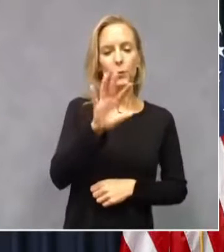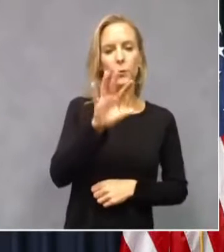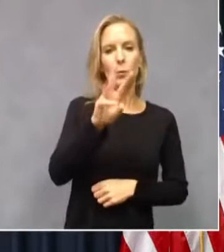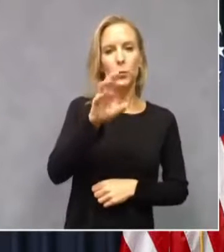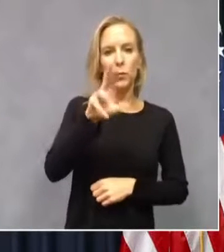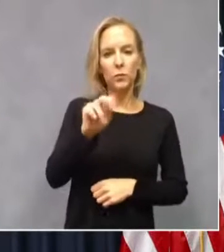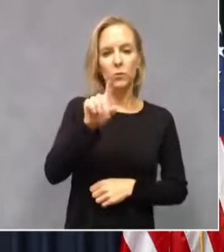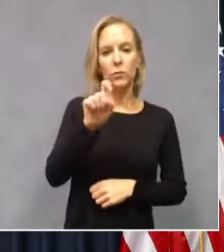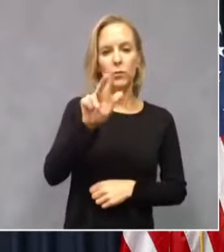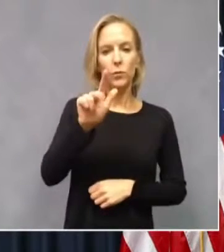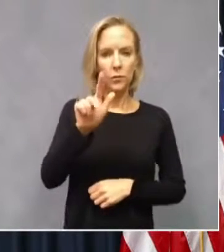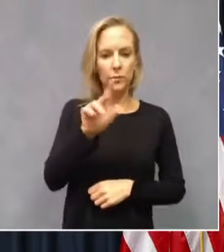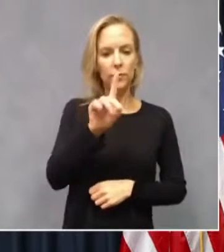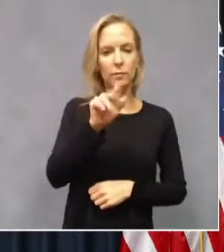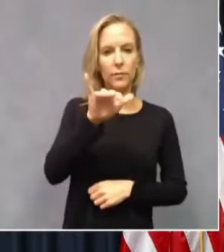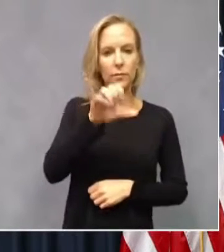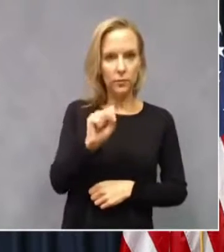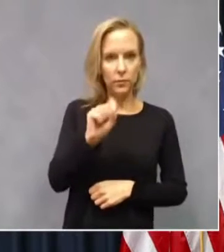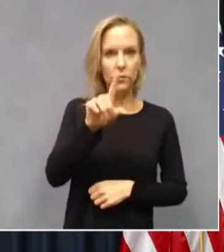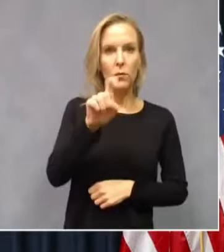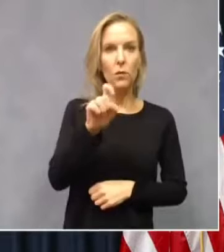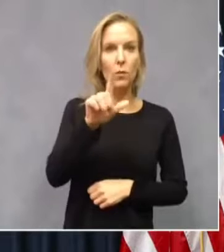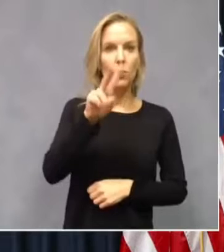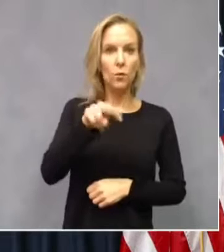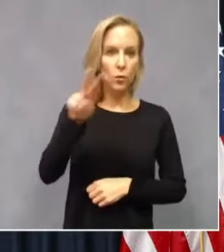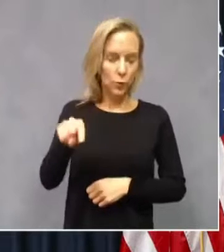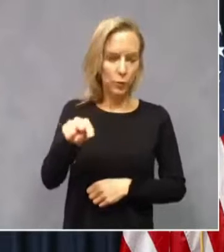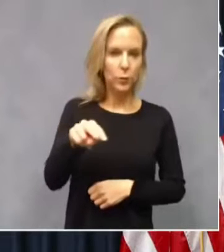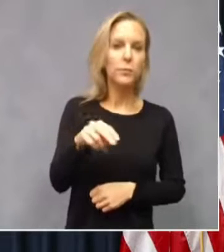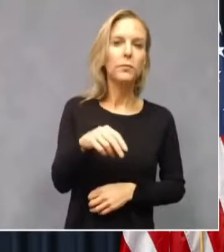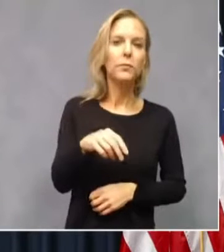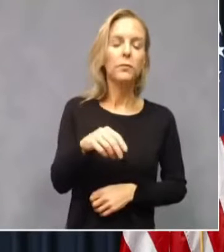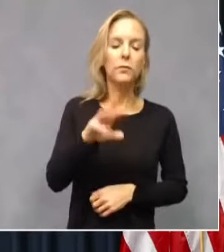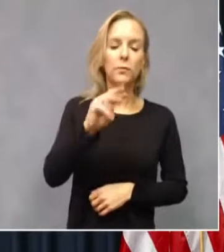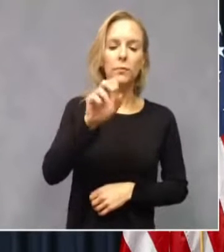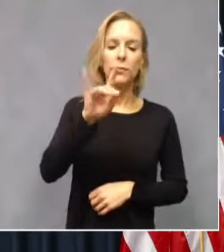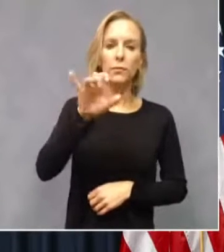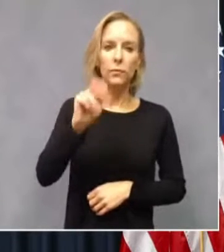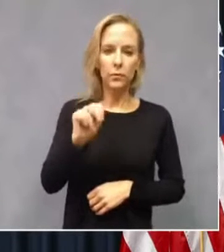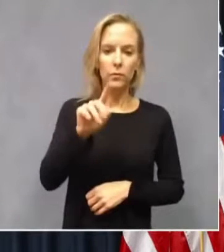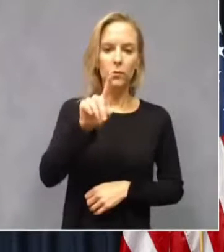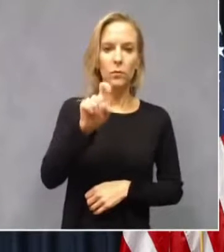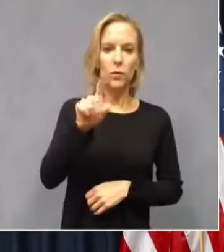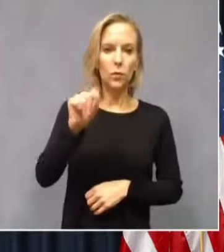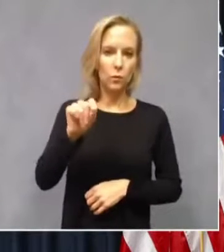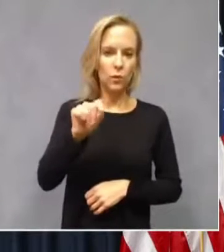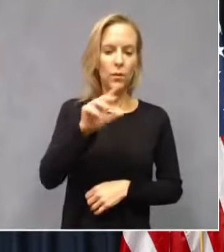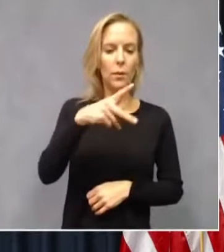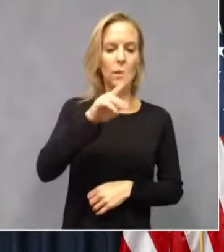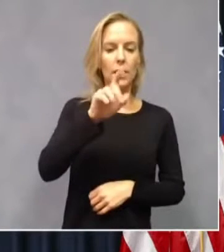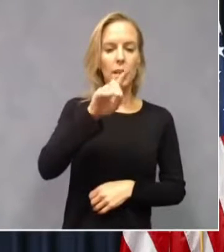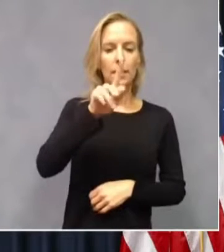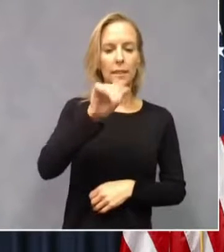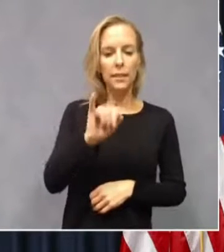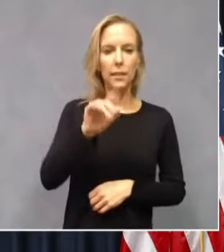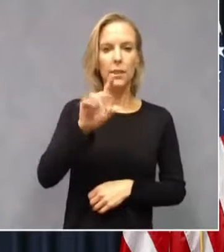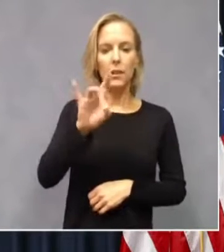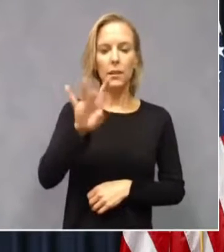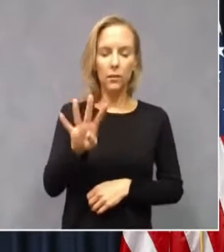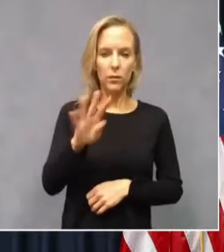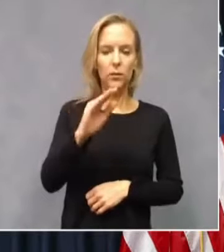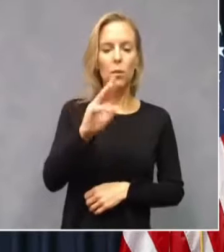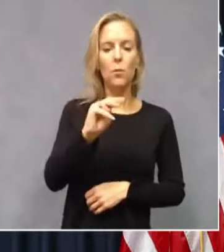123, Davis County, 122 cases, Madison, 120, Pulaski, 84,